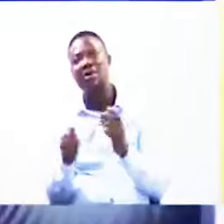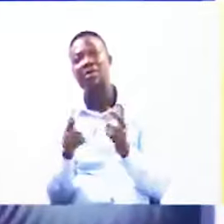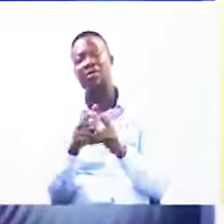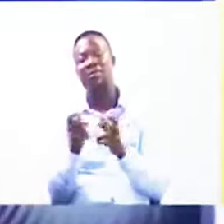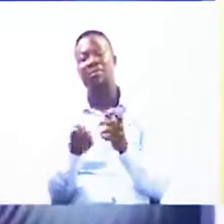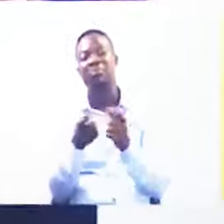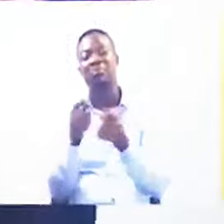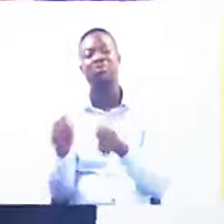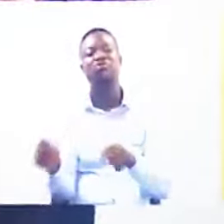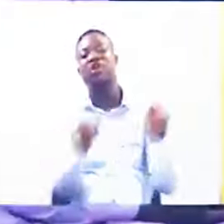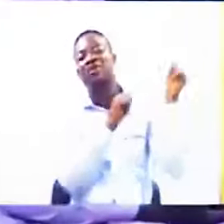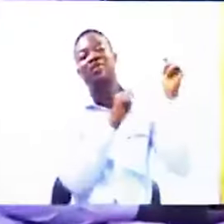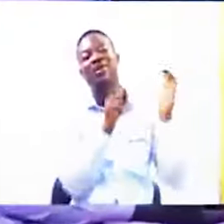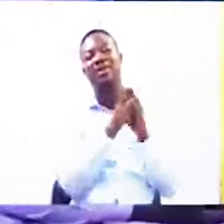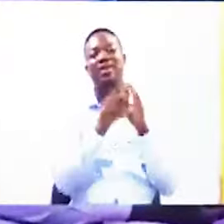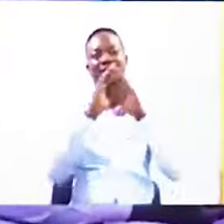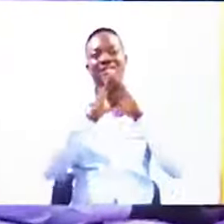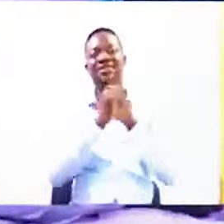transfer na ko